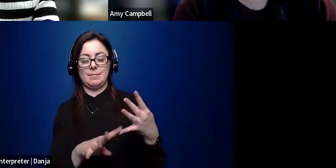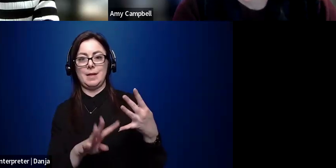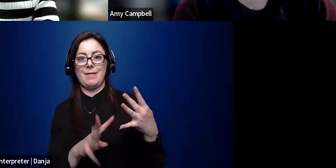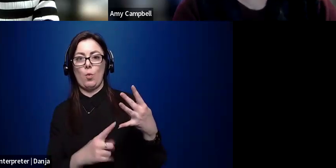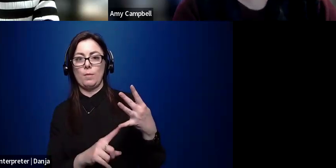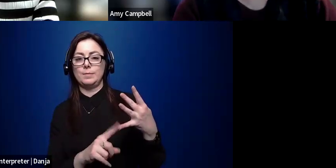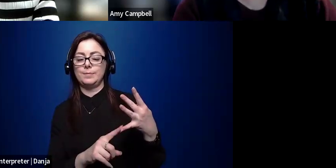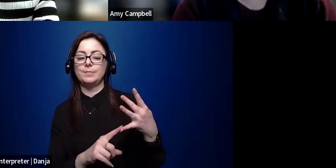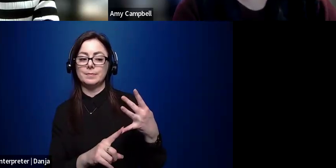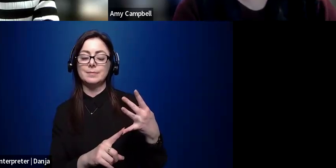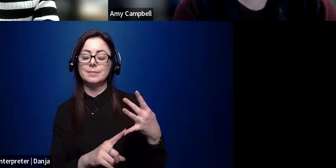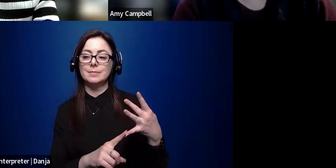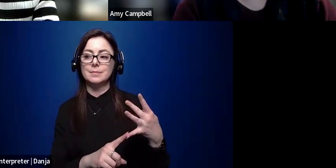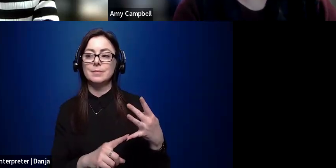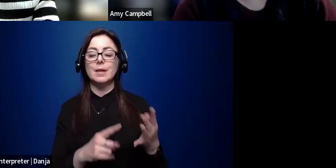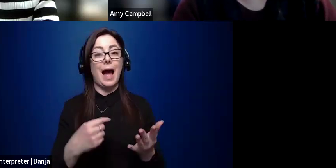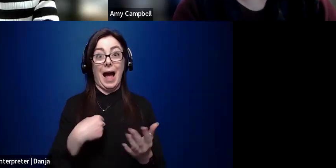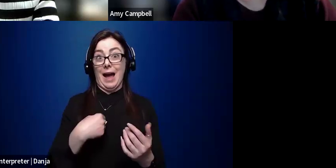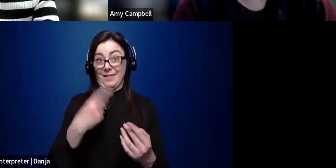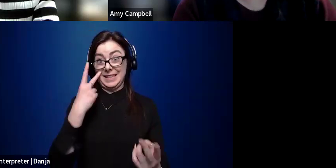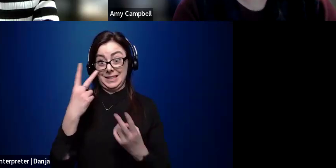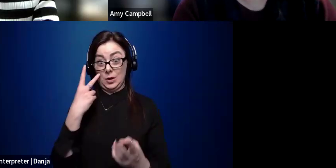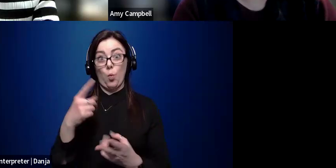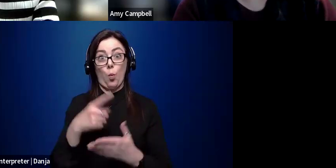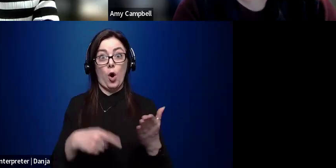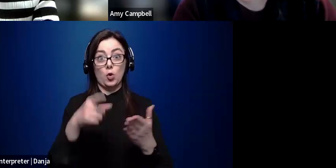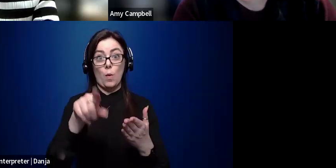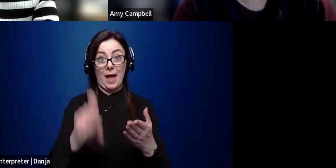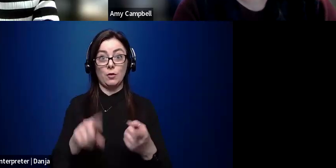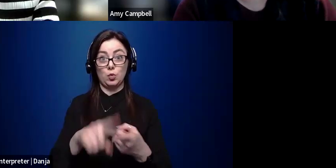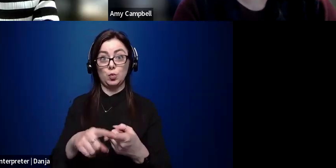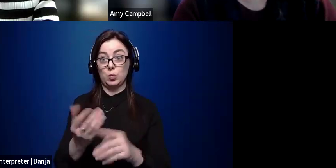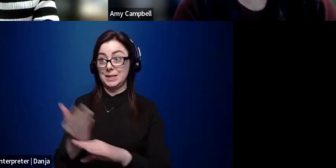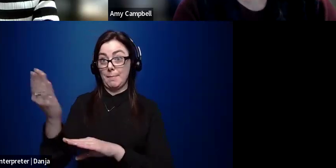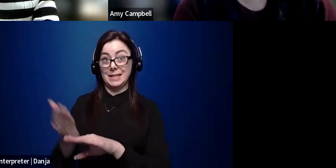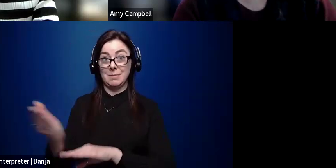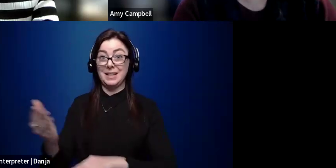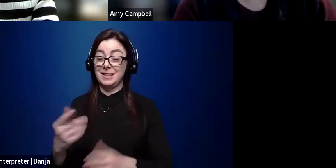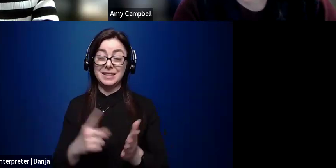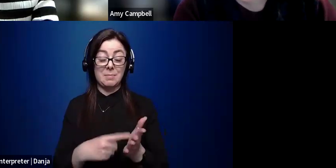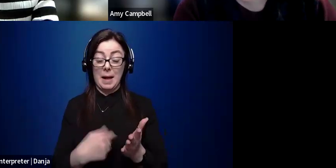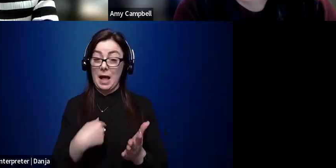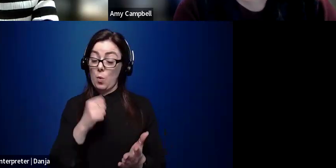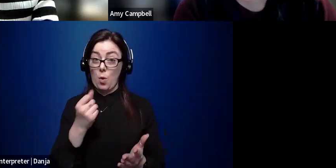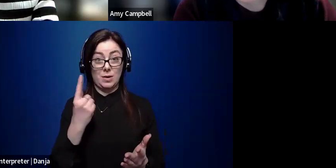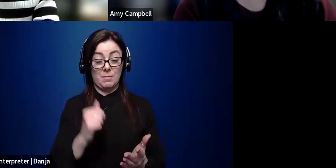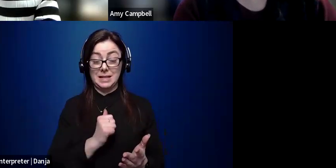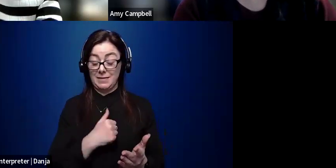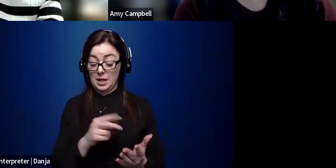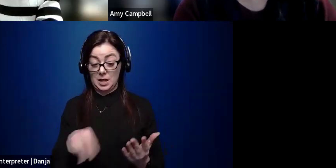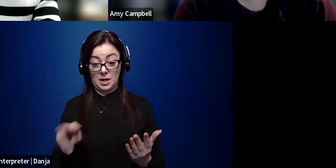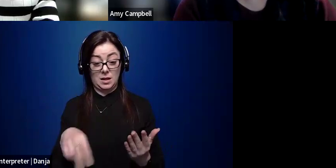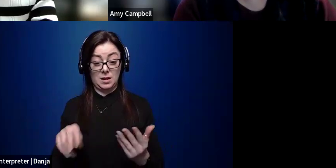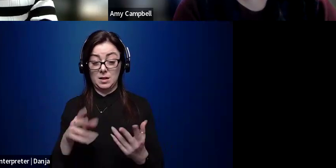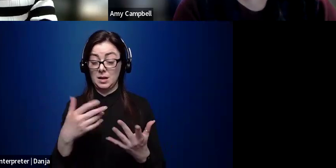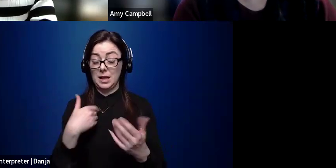put together. I don't understand it most of the time. It's hard to follow. And if you're busy, it just adds